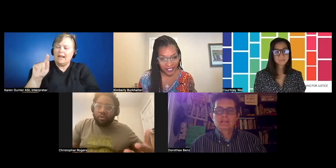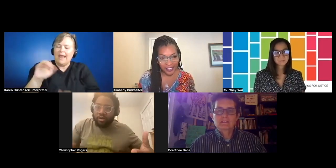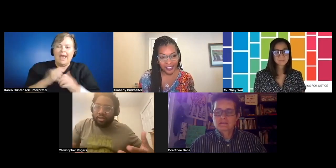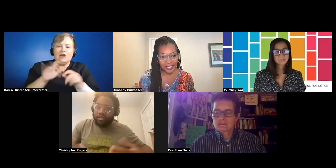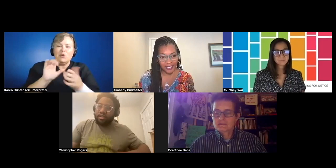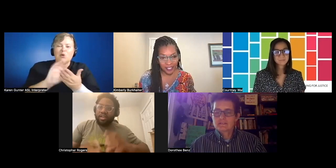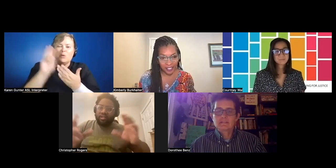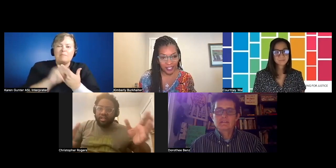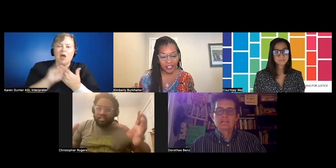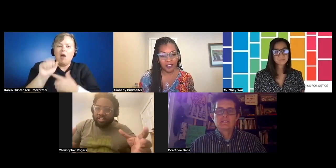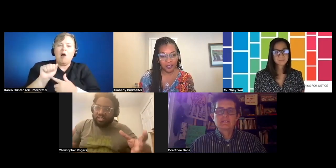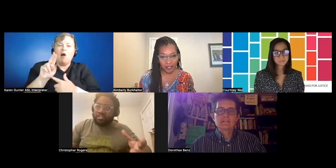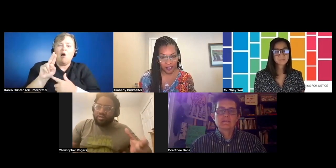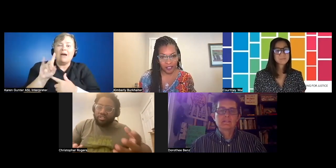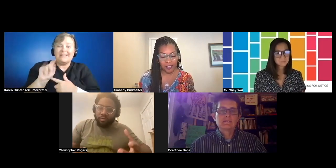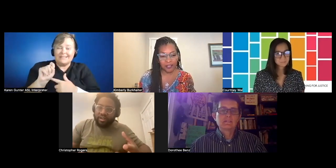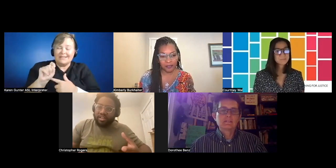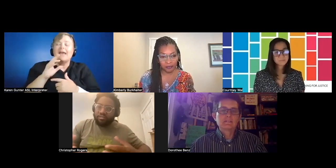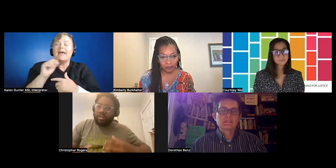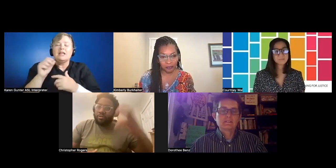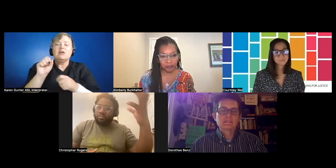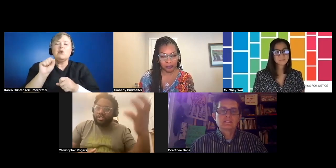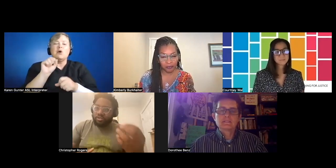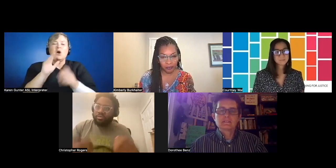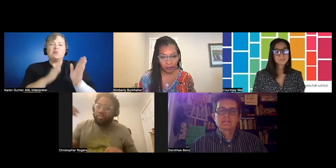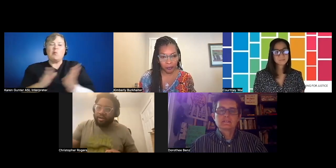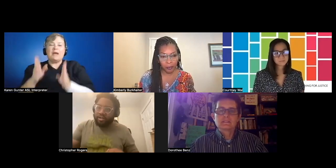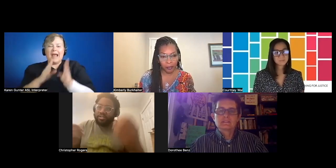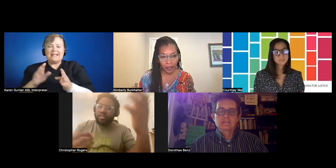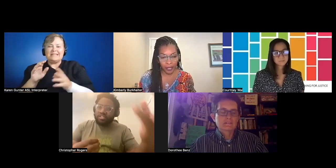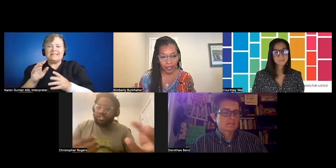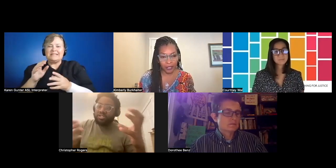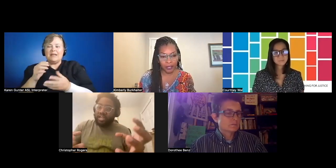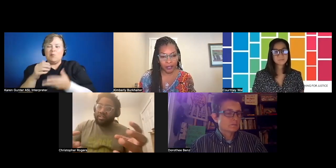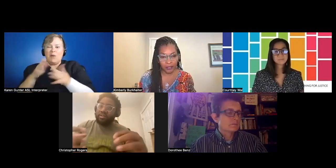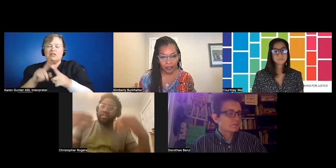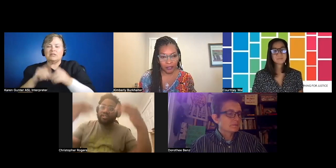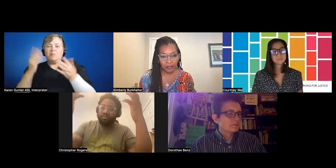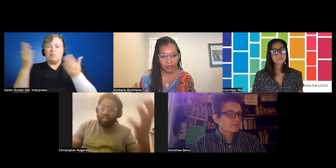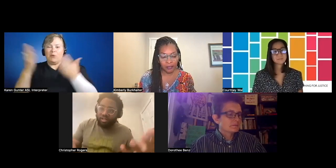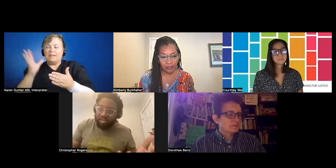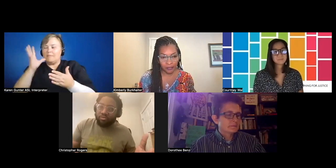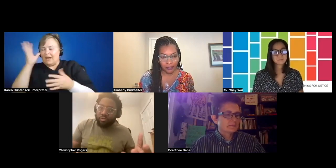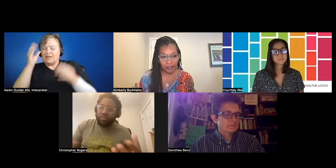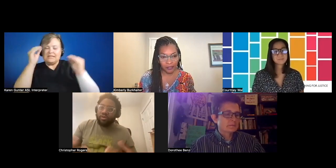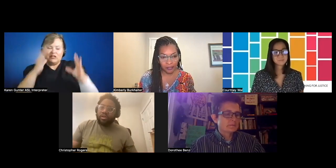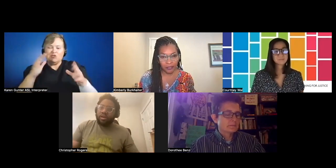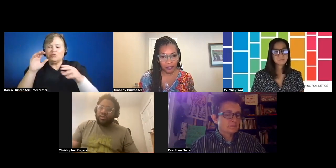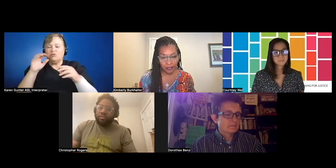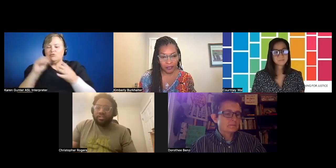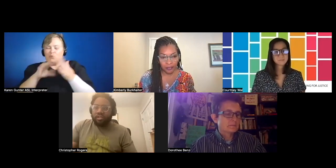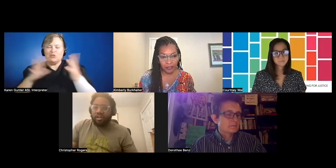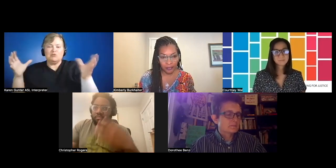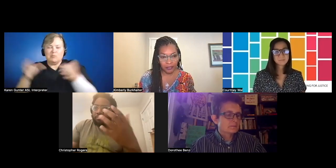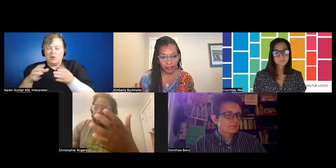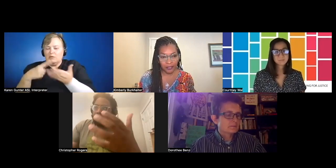curriculum audit. And it serves as an organizing vehicle to bring students, parents, teachers together to really look through what's